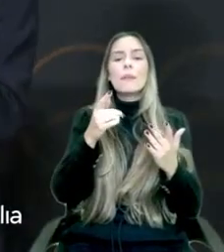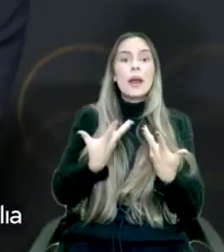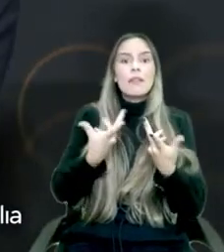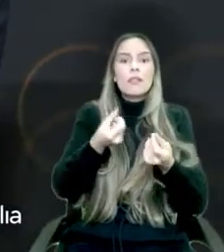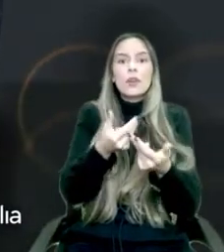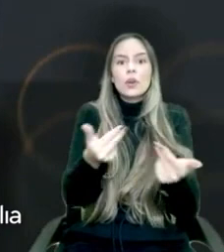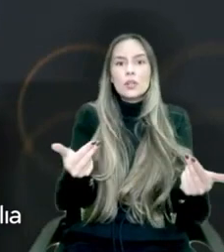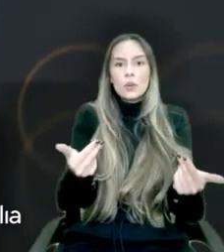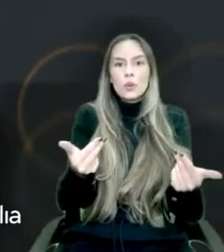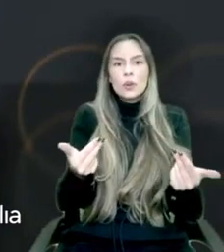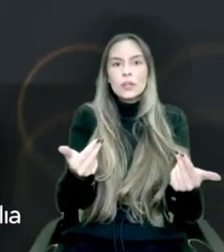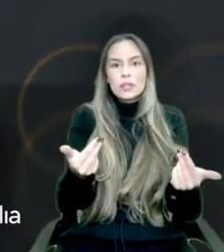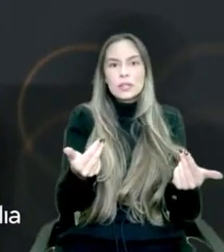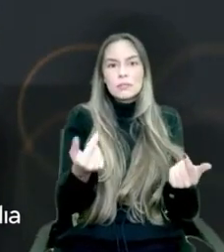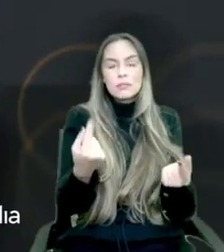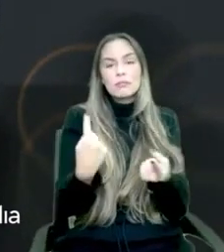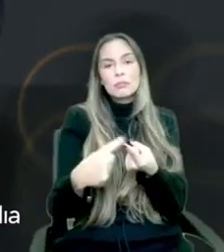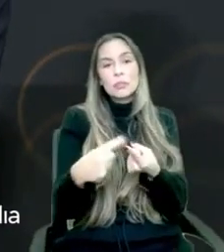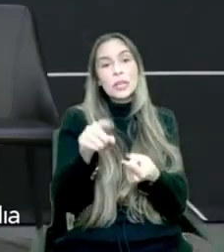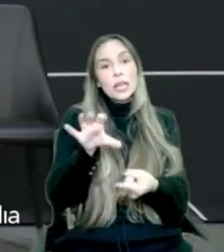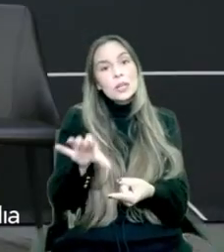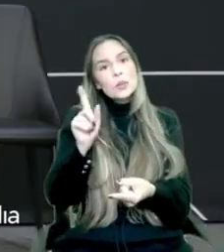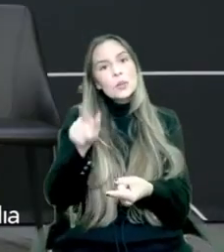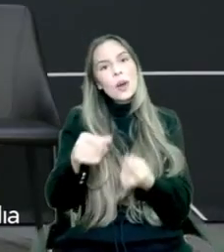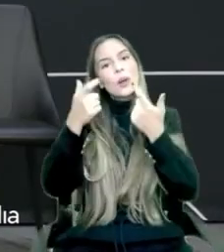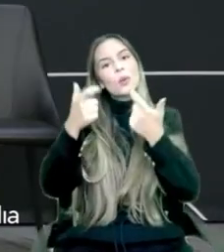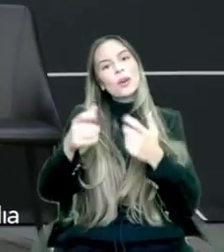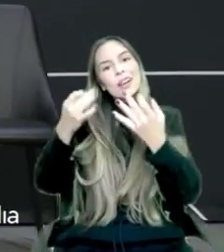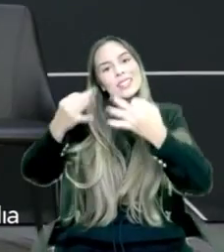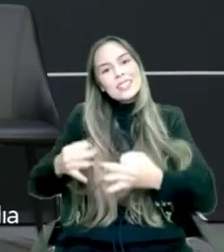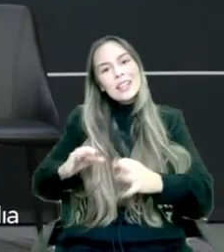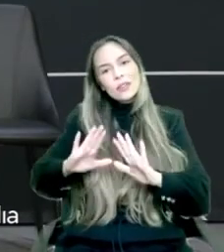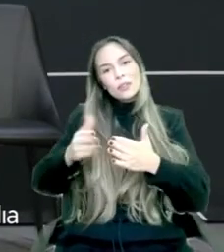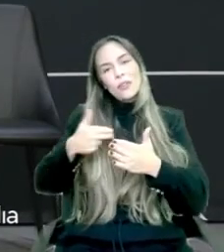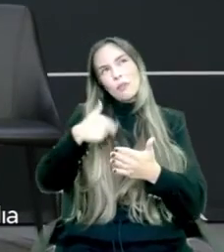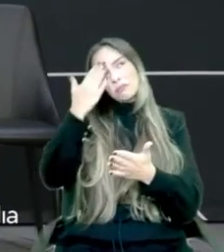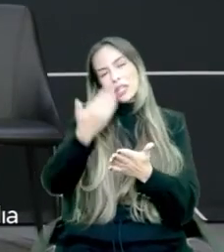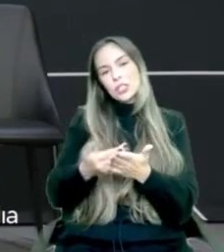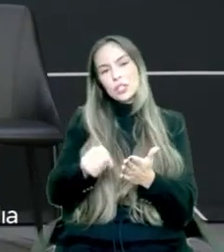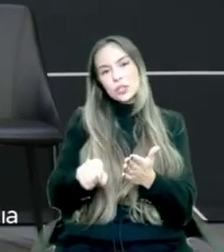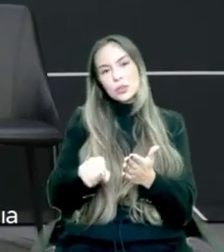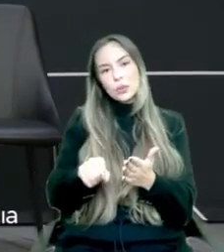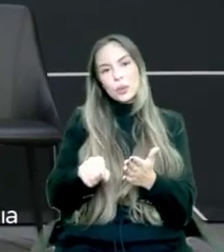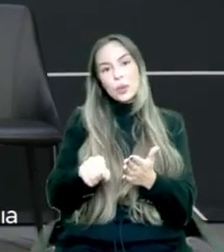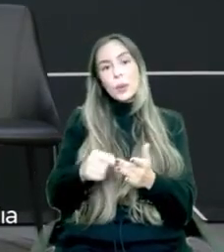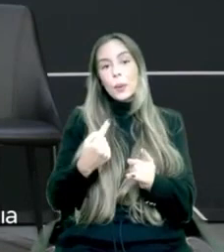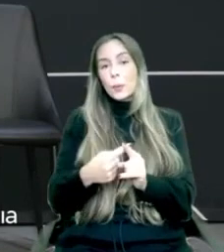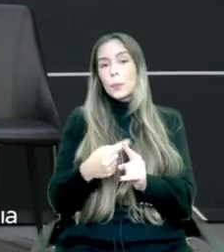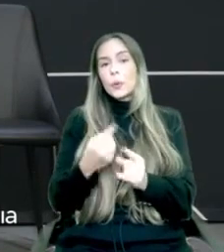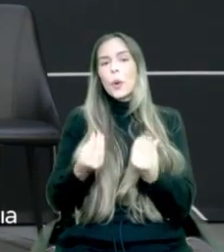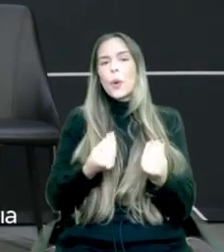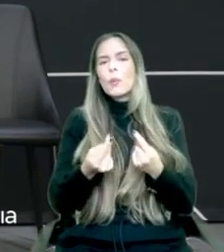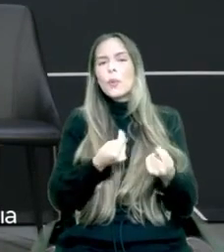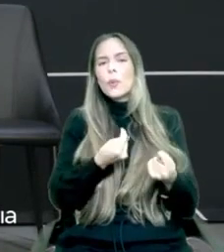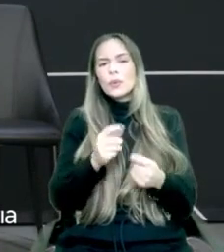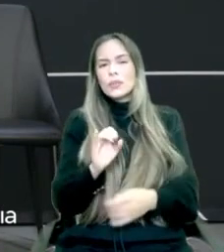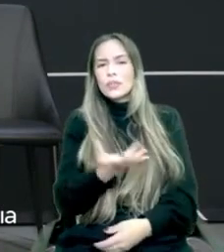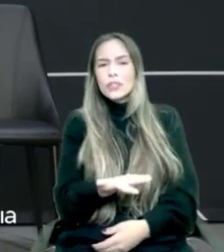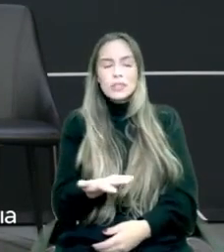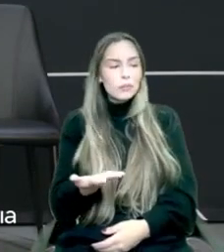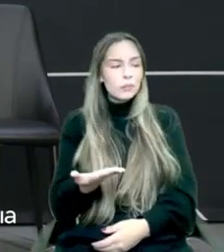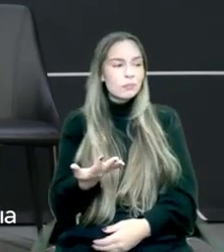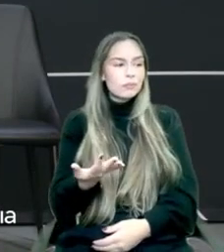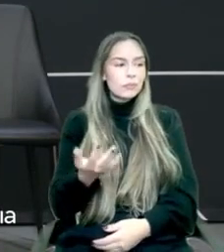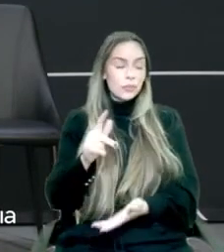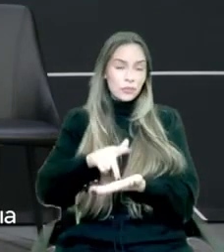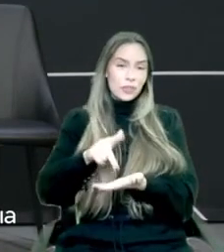that's really the right place to focus, I believe. It's on how do you manage innovation so that you actually figure out what